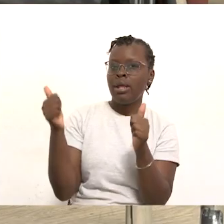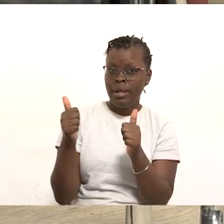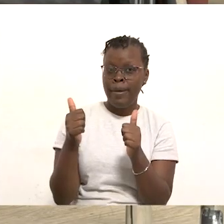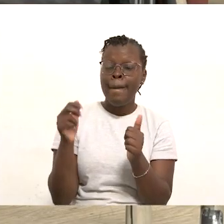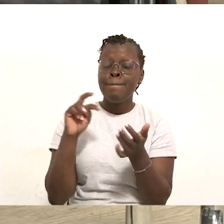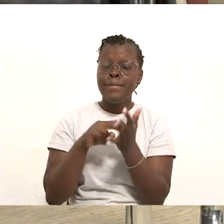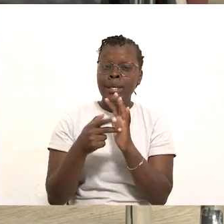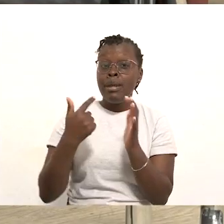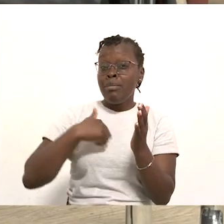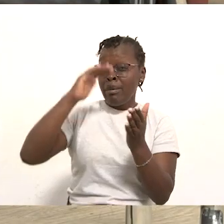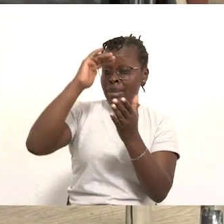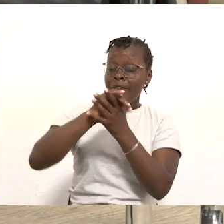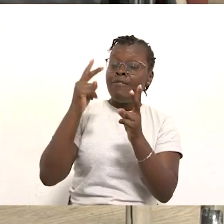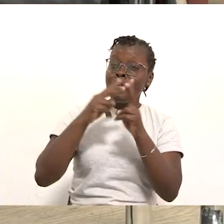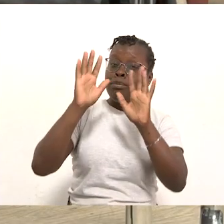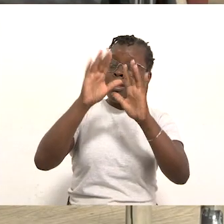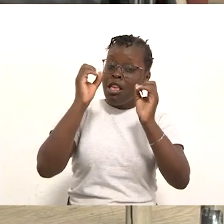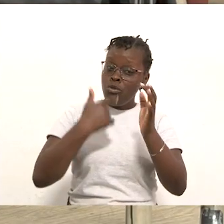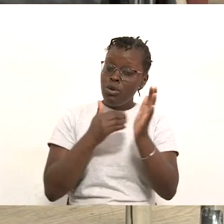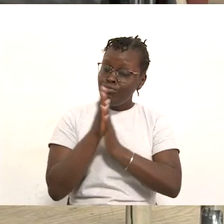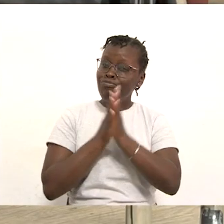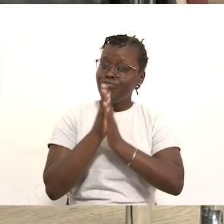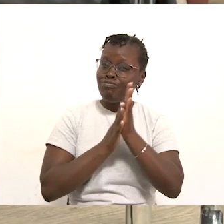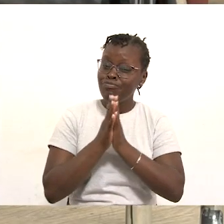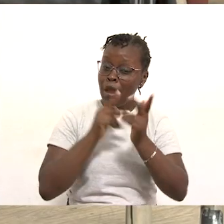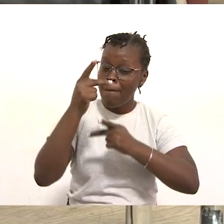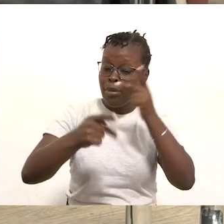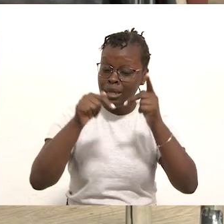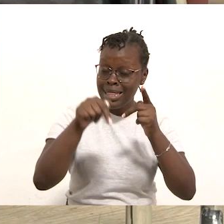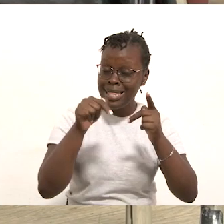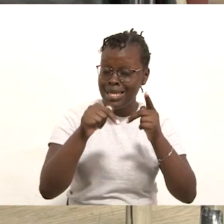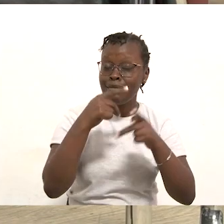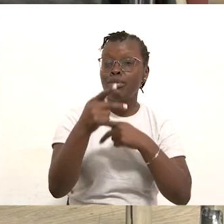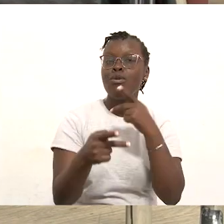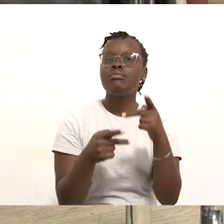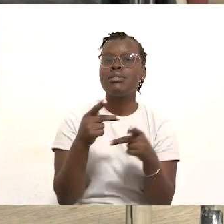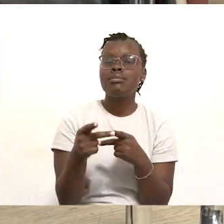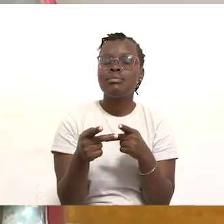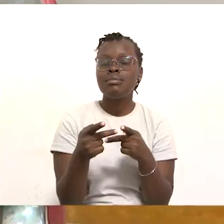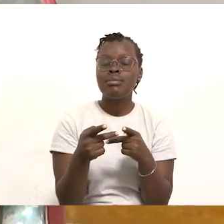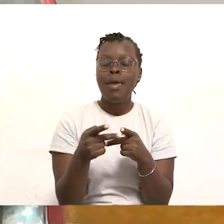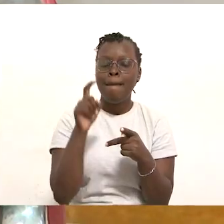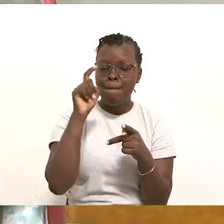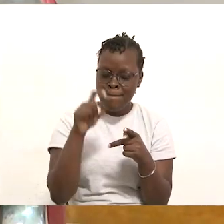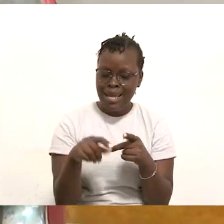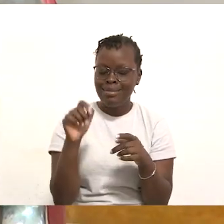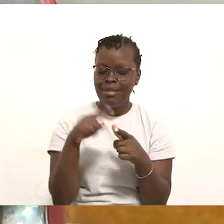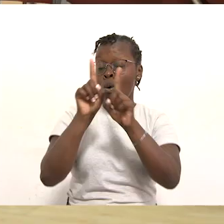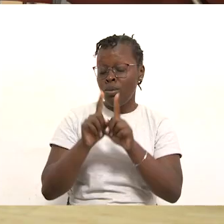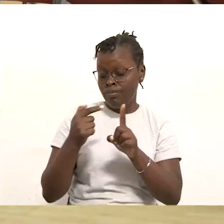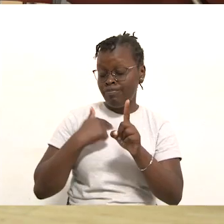I believe it is very important, if we really want also to fast track this process, that we have the models online.